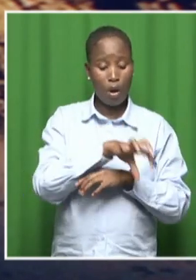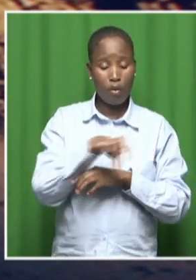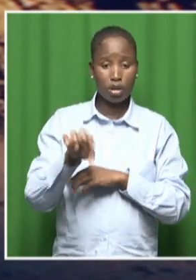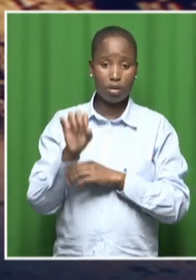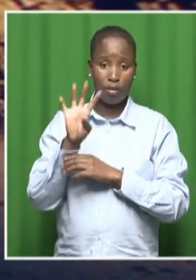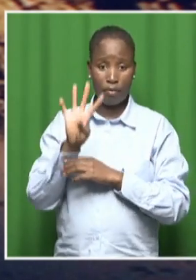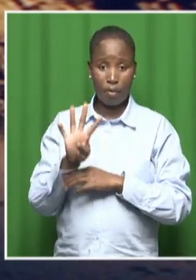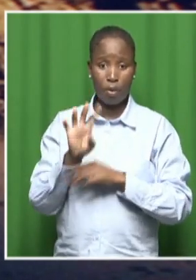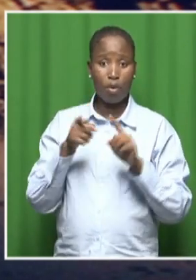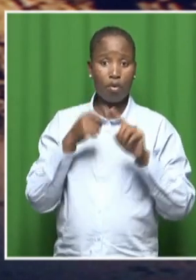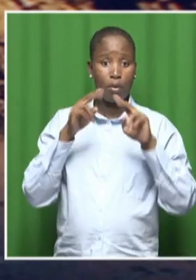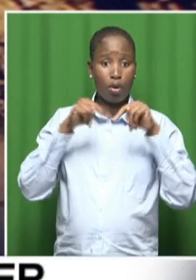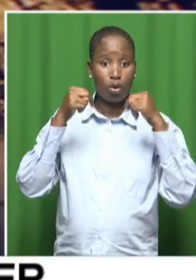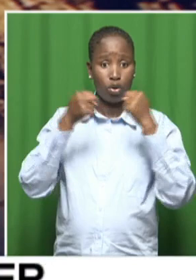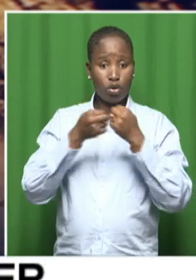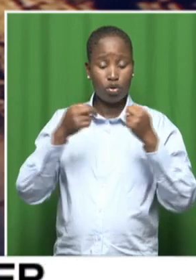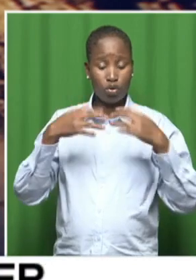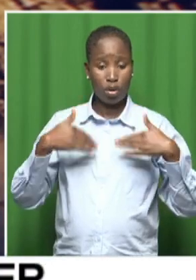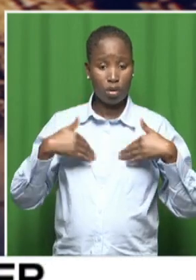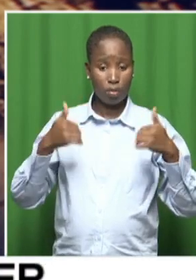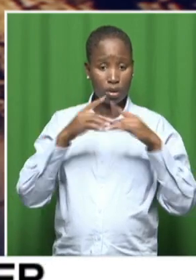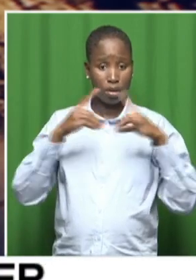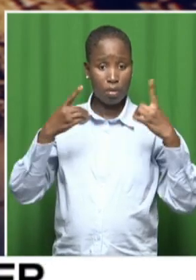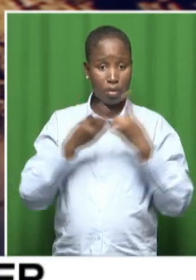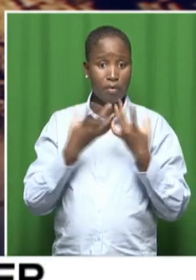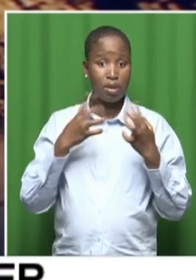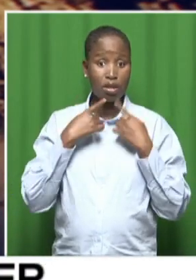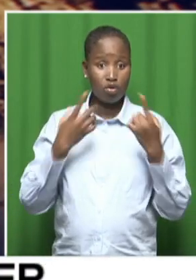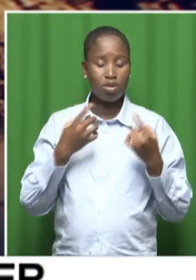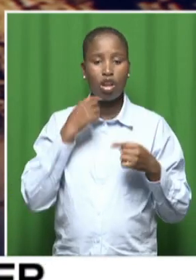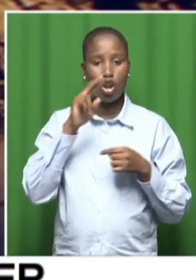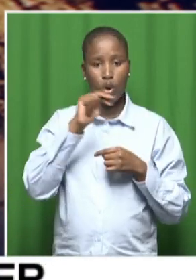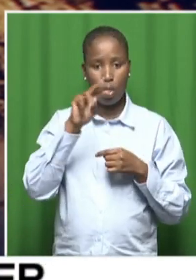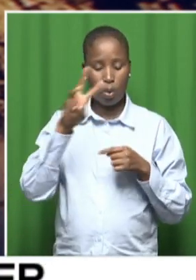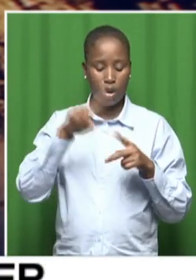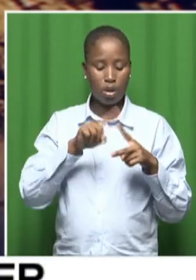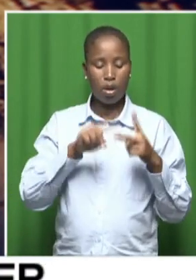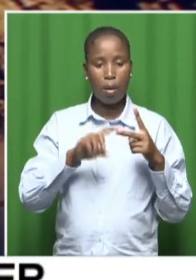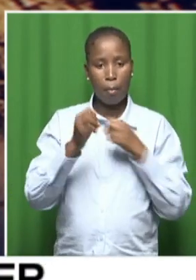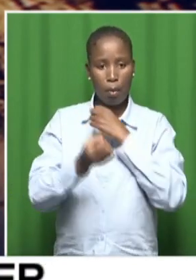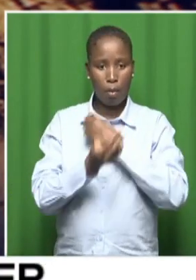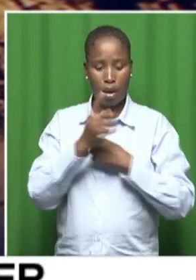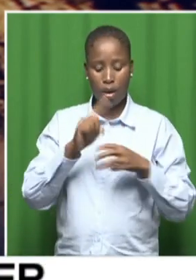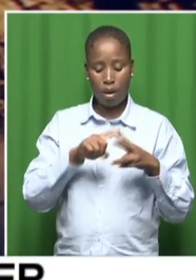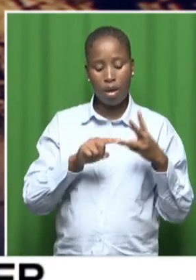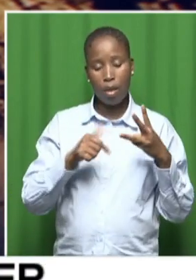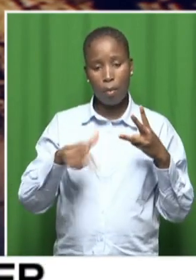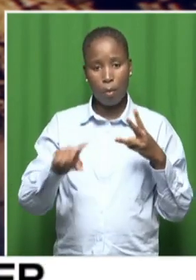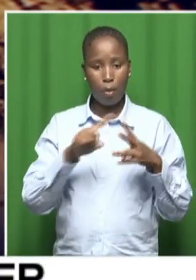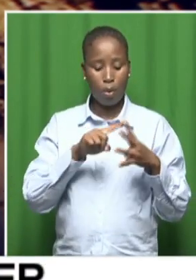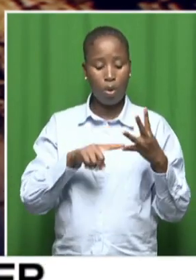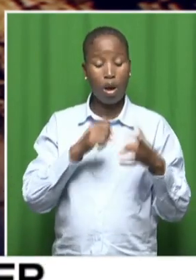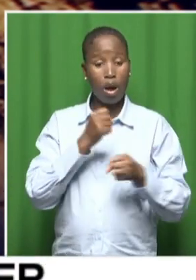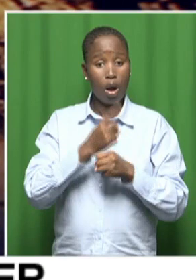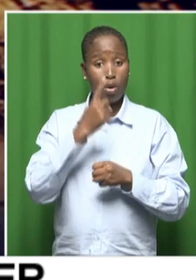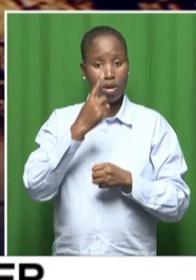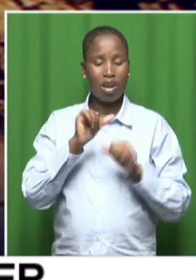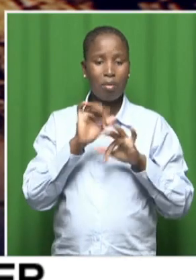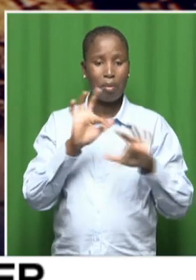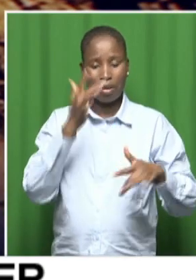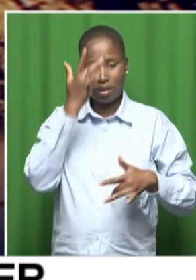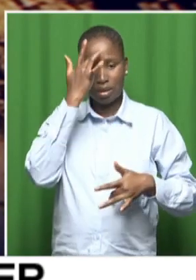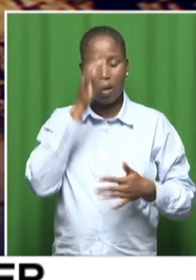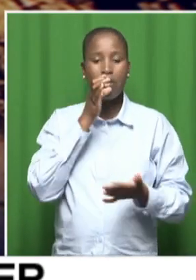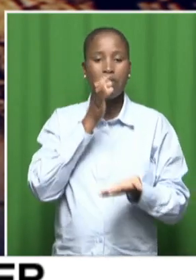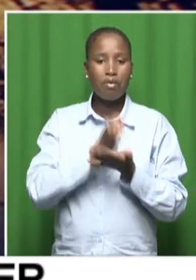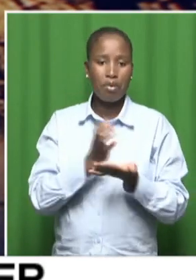National Department of Health figures. The Northwest, Mpumulanga, Limpopo and Gauteng have reported cases, and